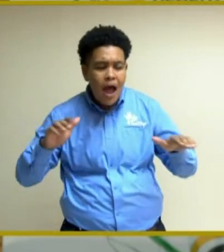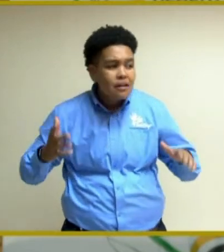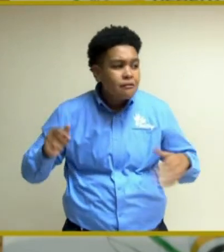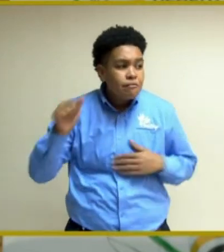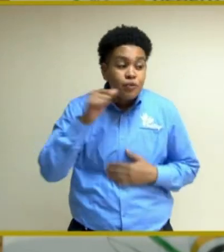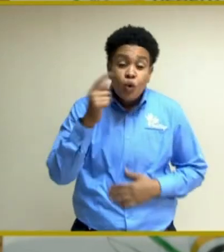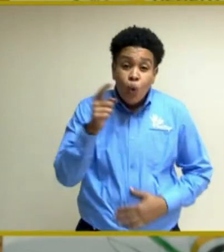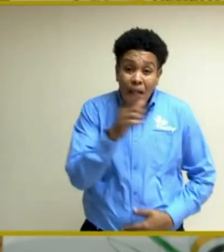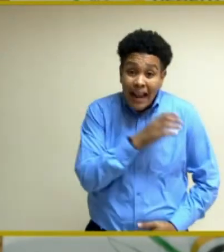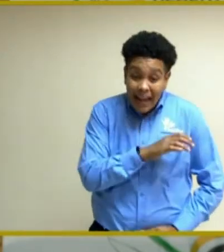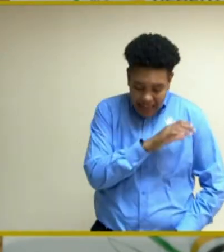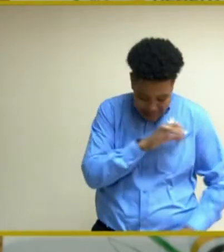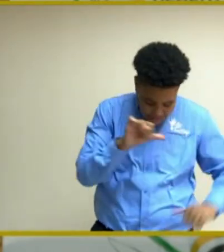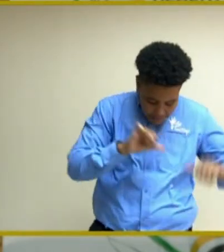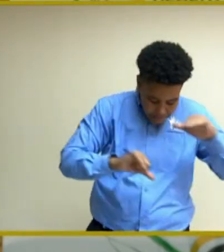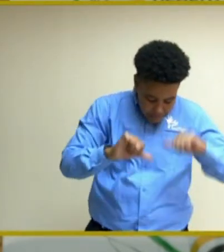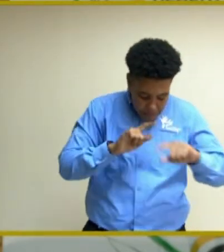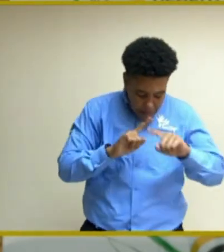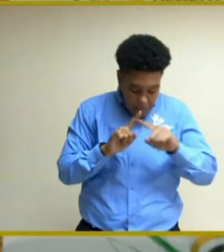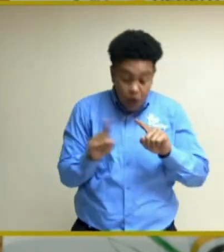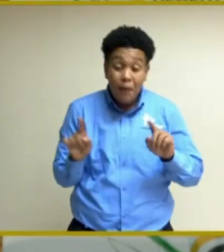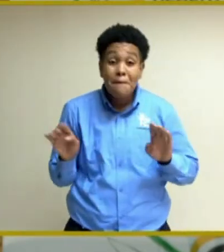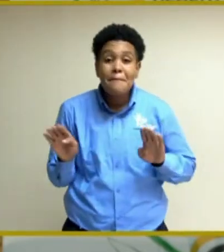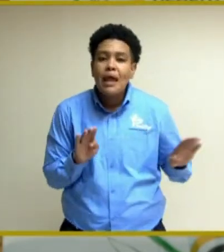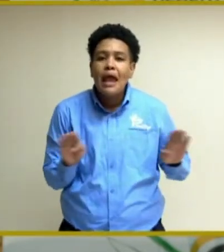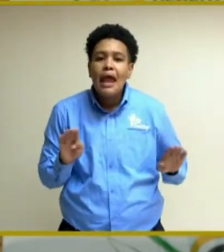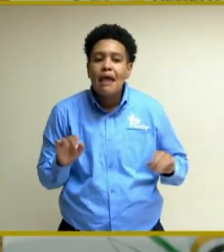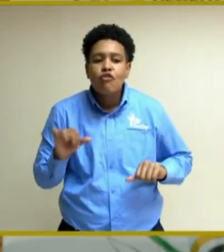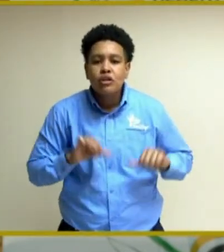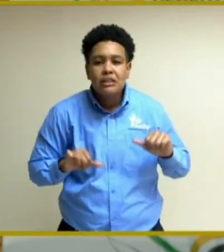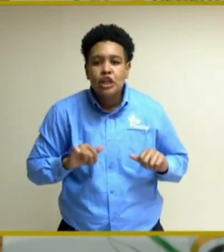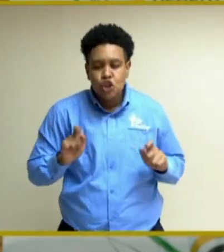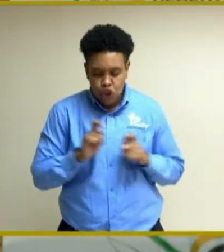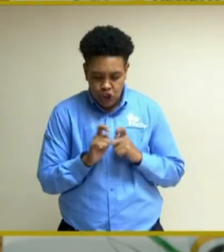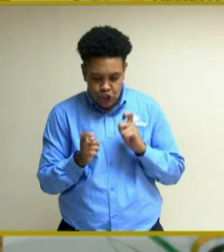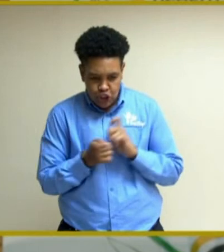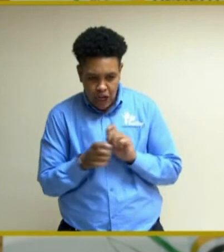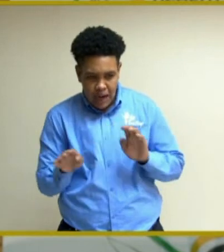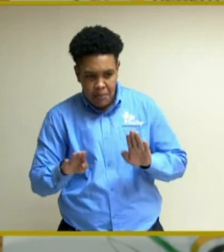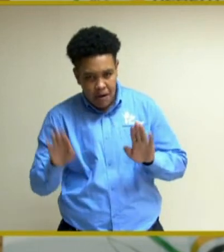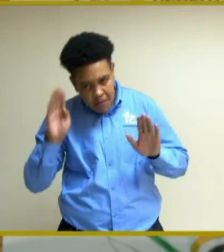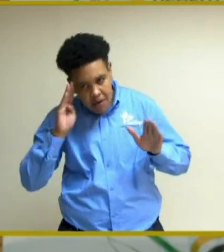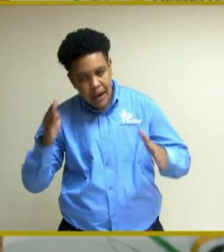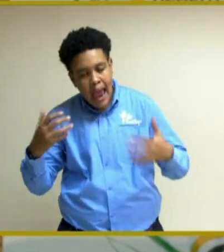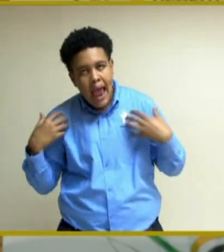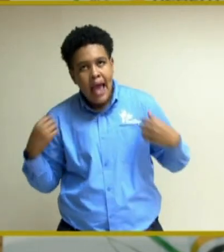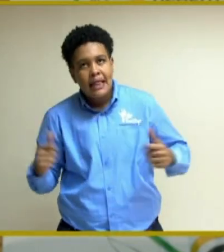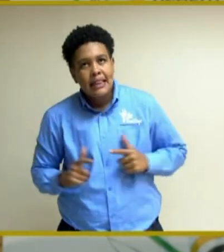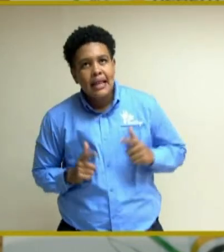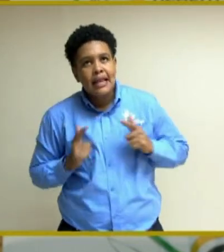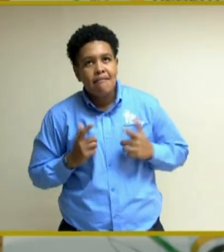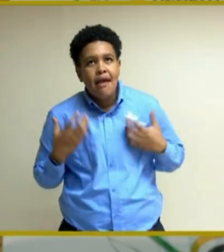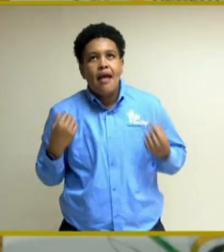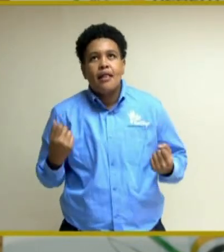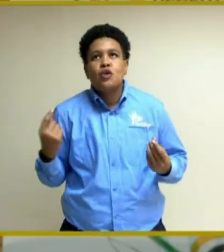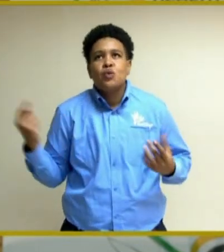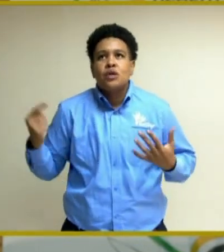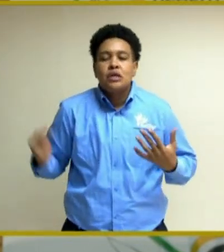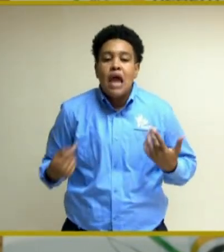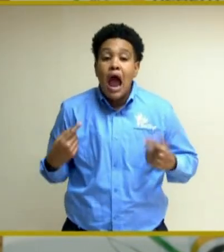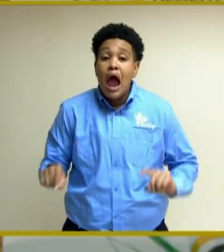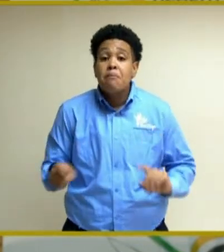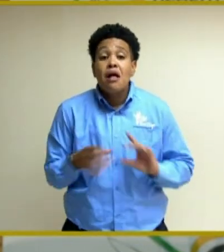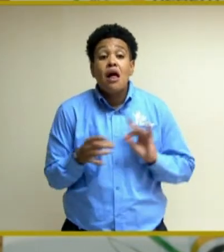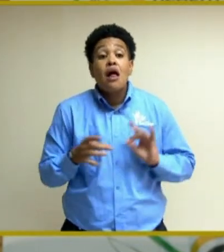just clinical science, but behavioral science to drive behavior more towards healthy living and healthy lifestyle. A narrative